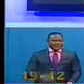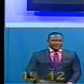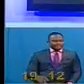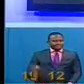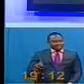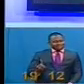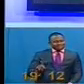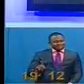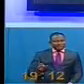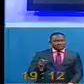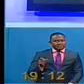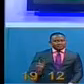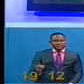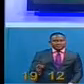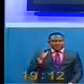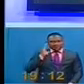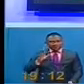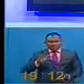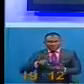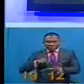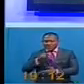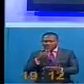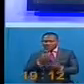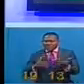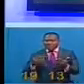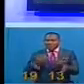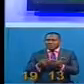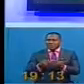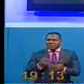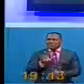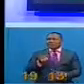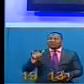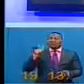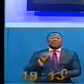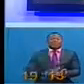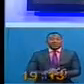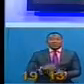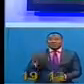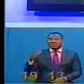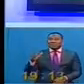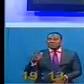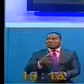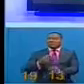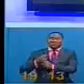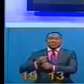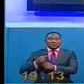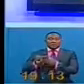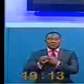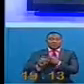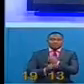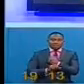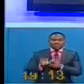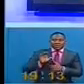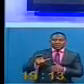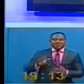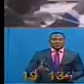that Mr. Alex Smart be made to refund some of the over 33,000 Ghana cedis he took from the state as his